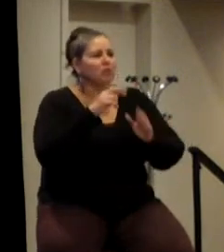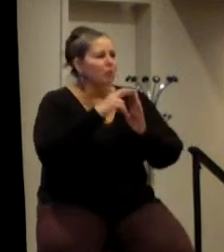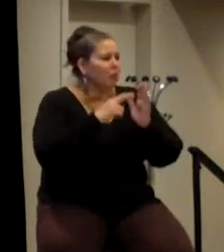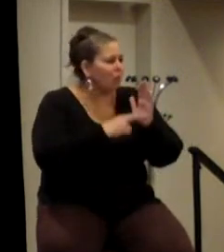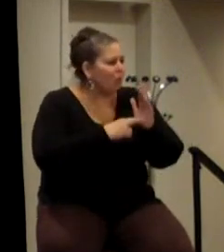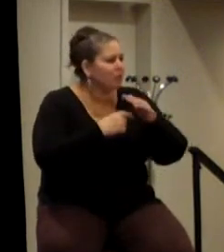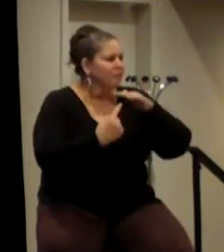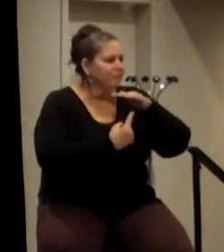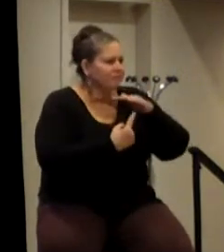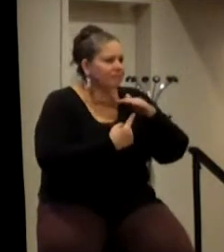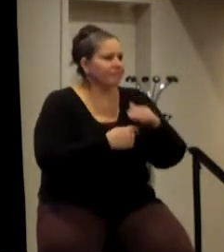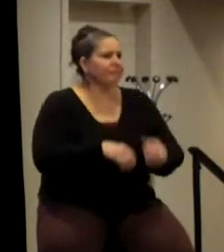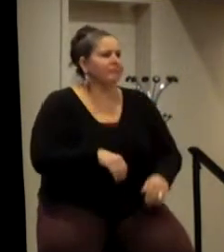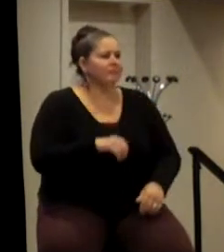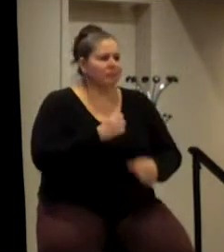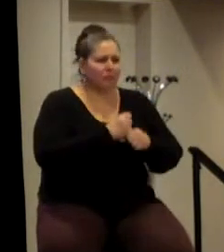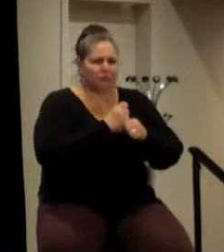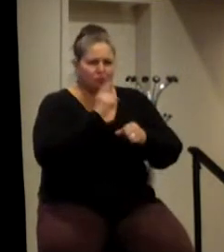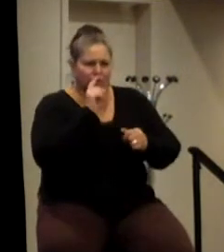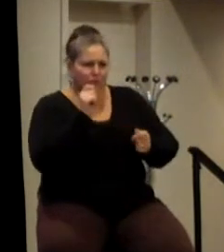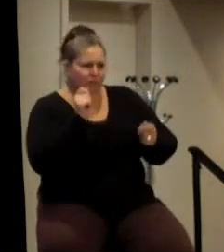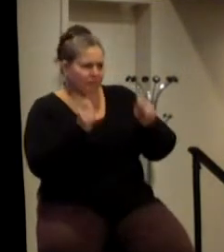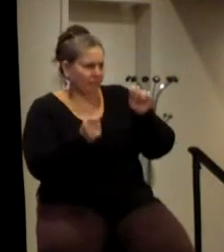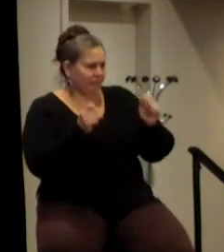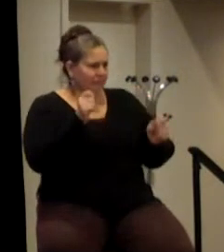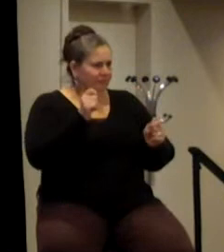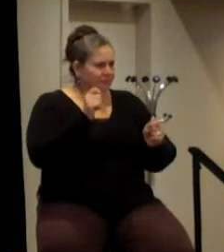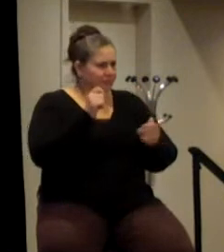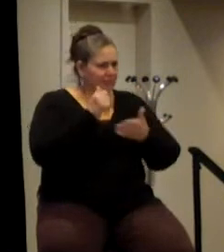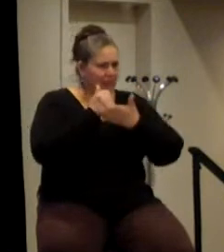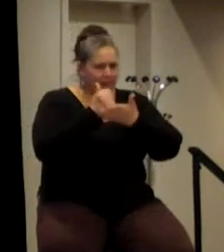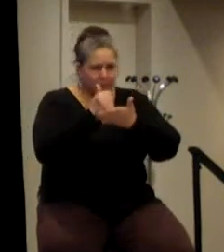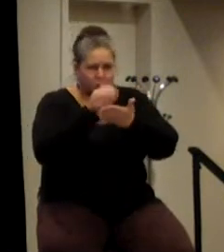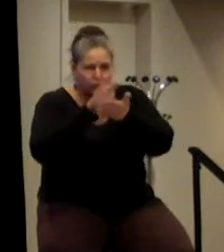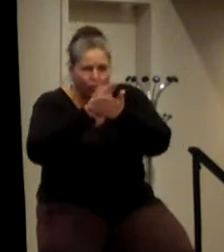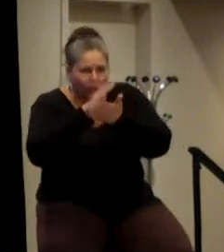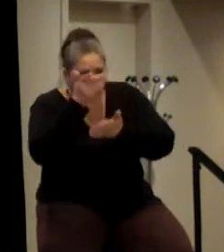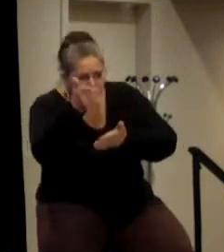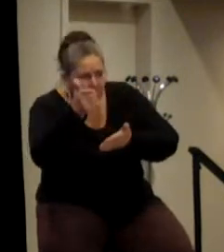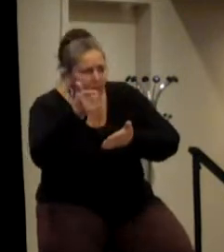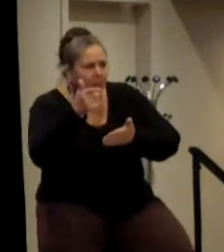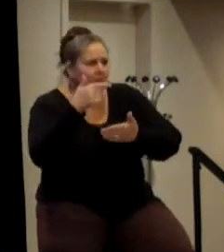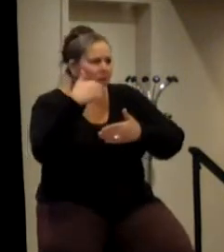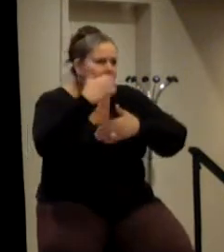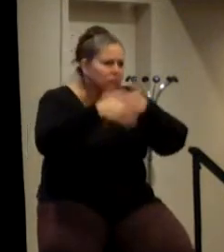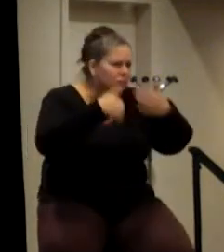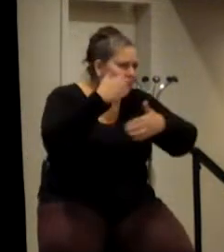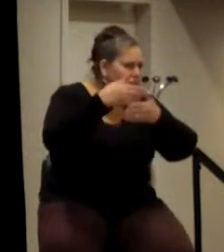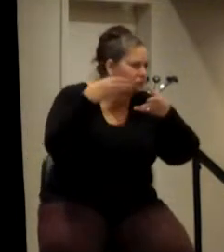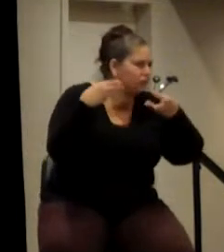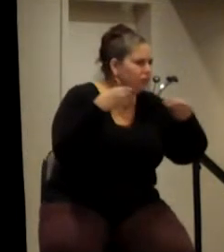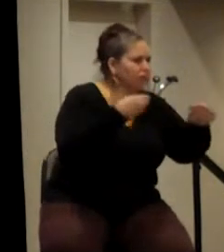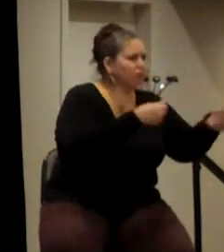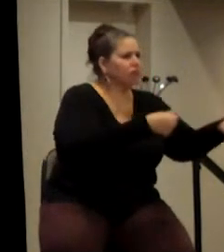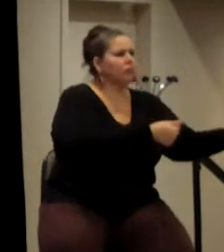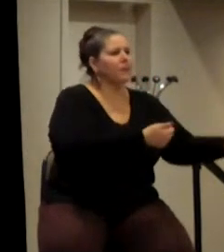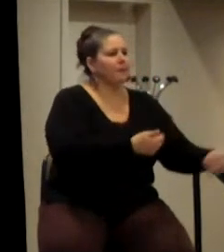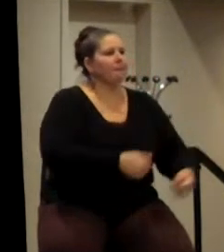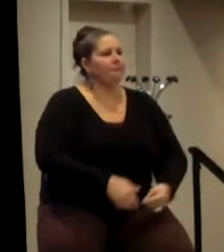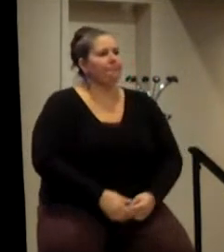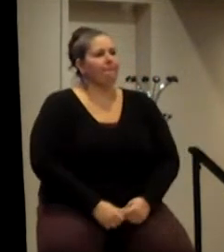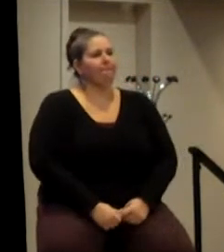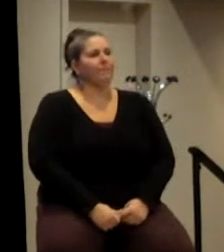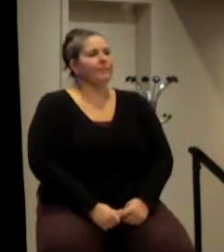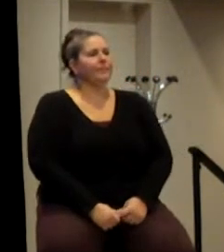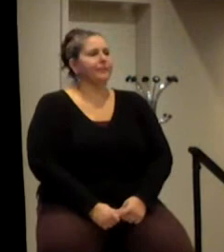will help keep the school process going through. Another bright spot with this